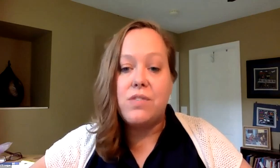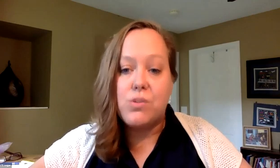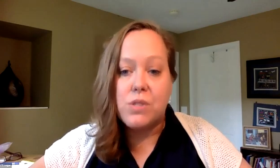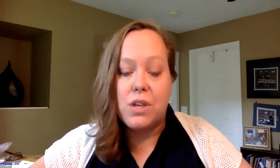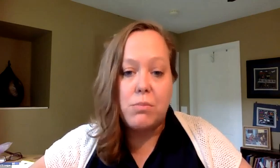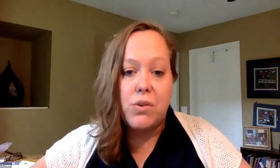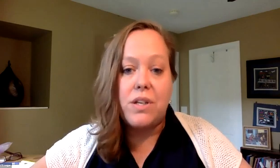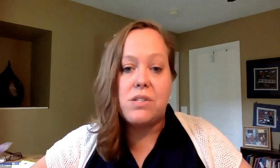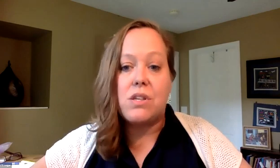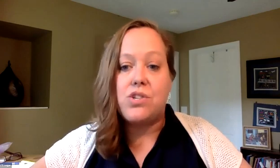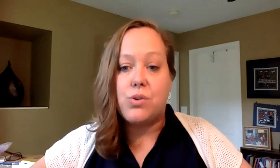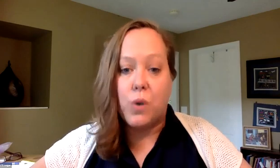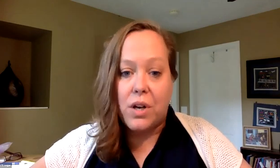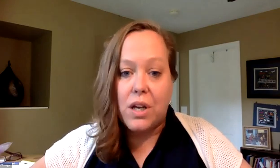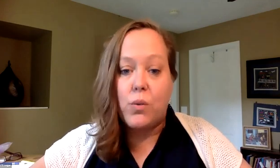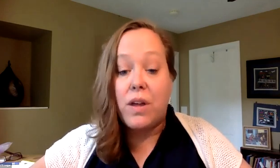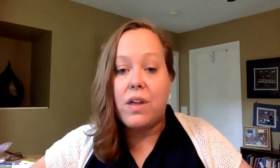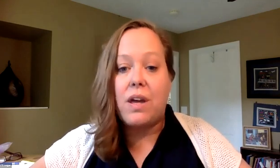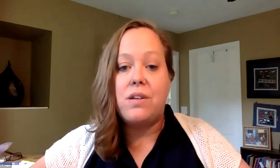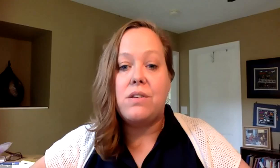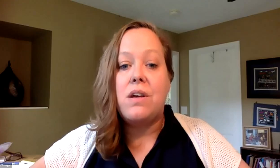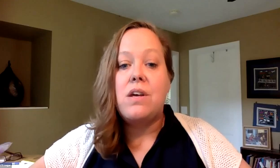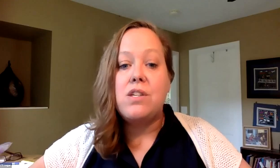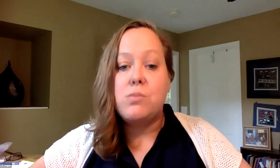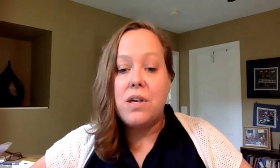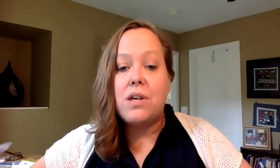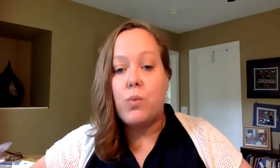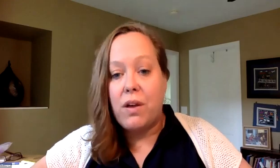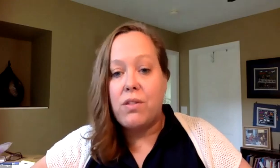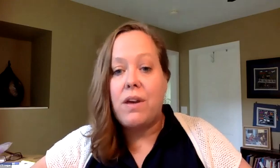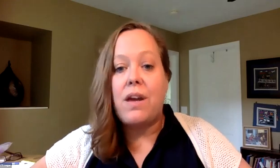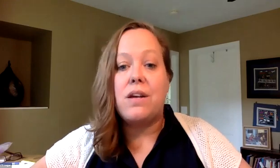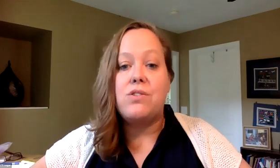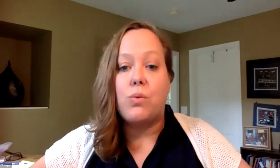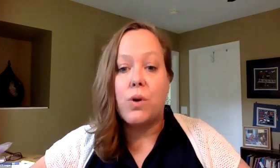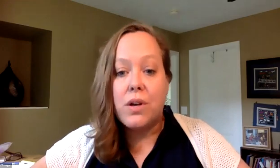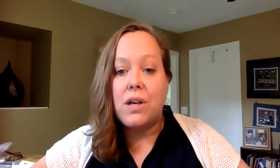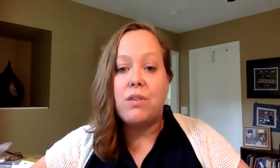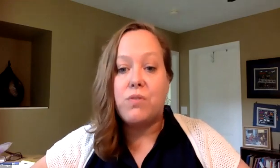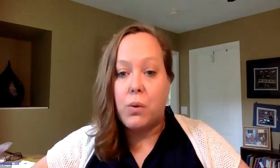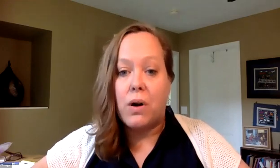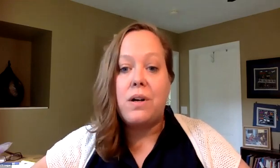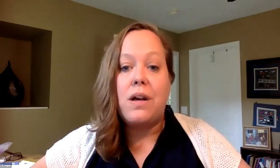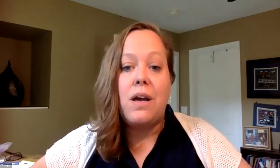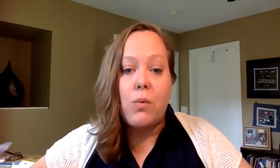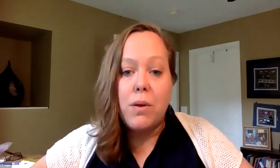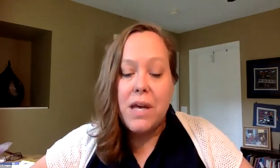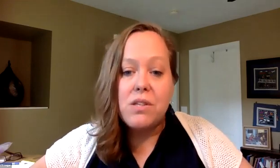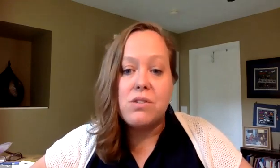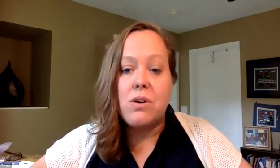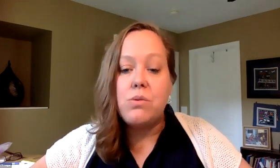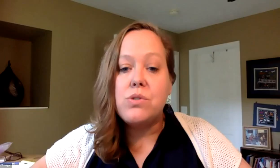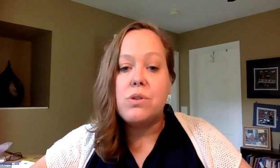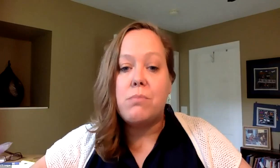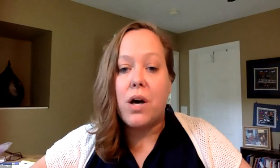the individuals and communities that you're working with and speaking with and working for, what